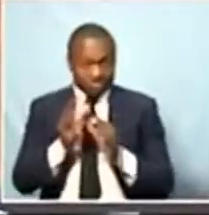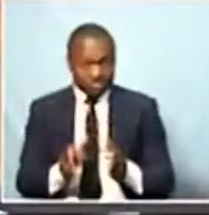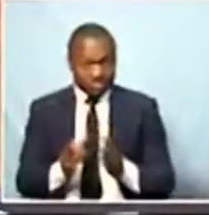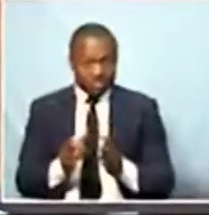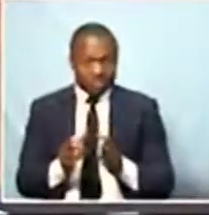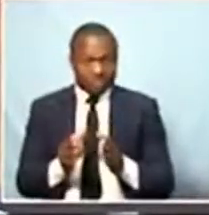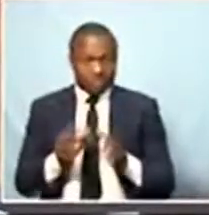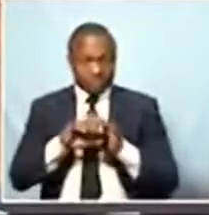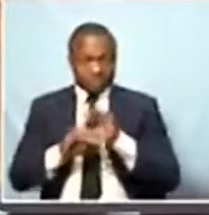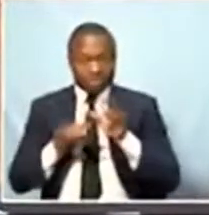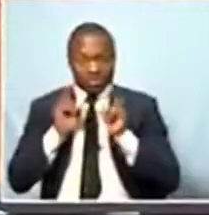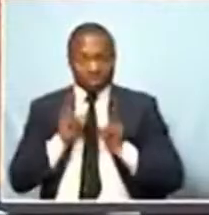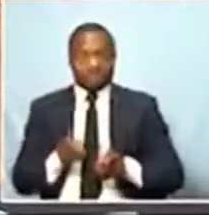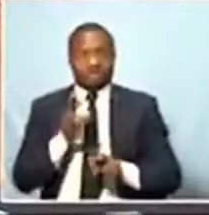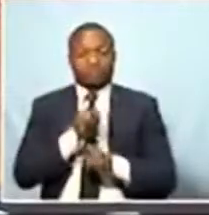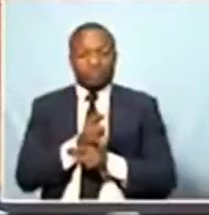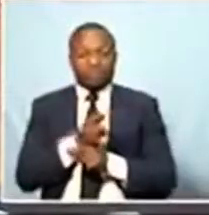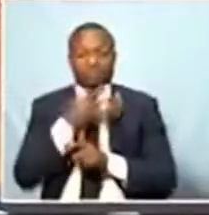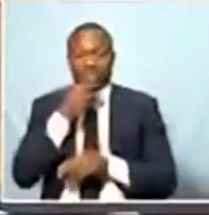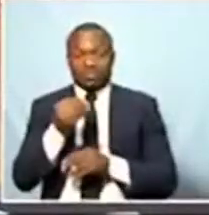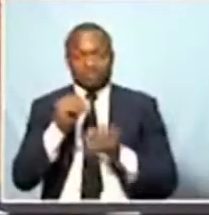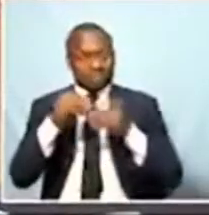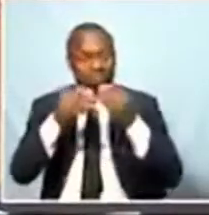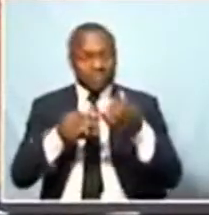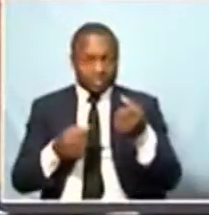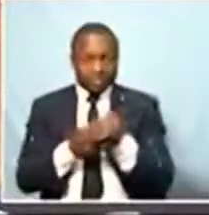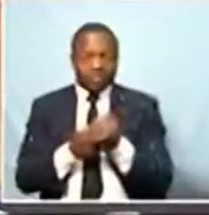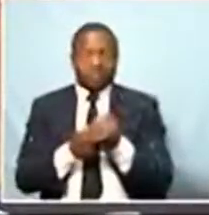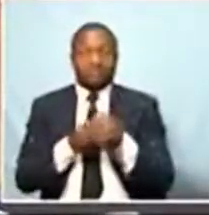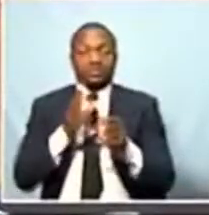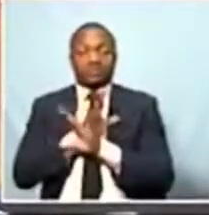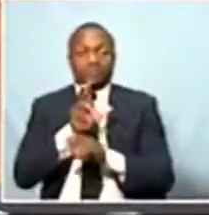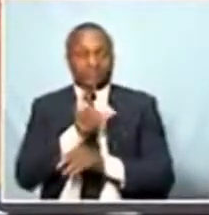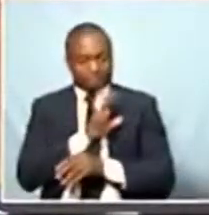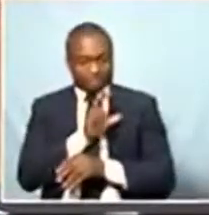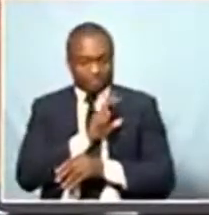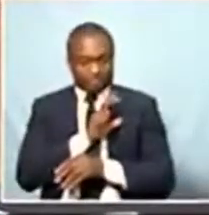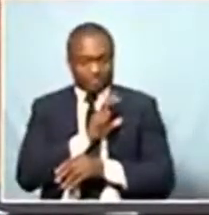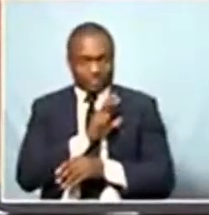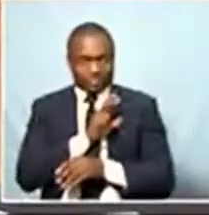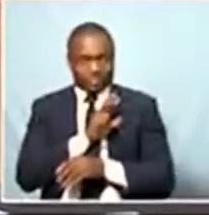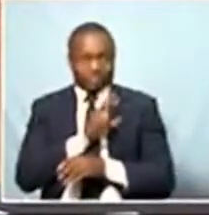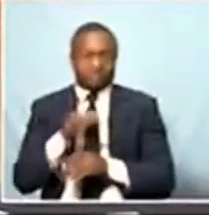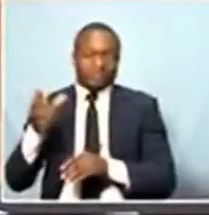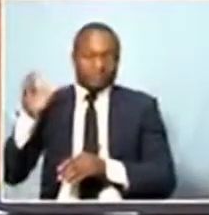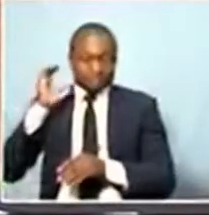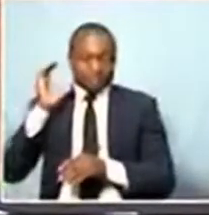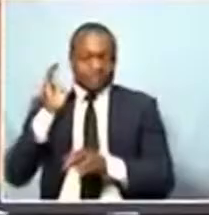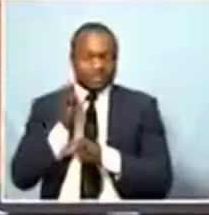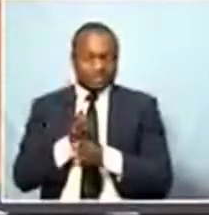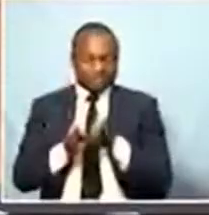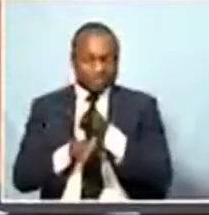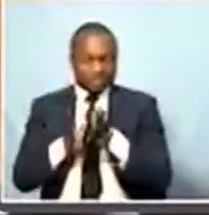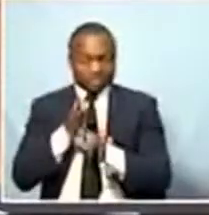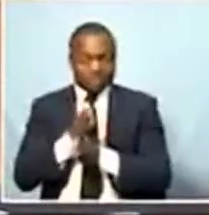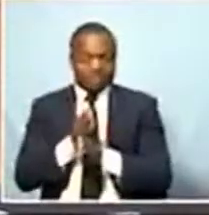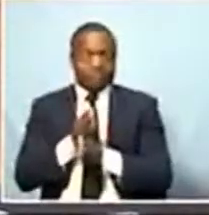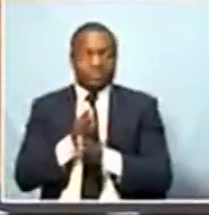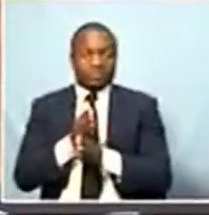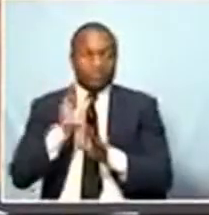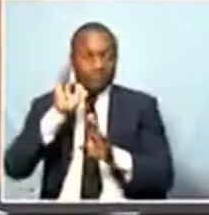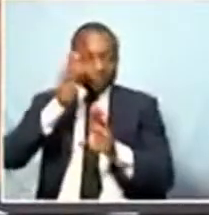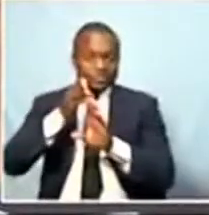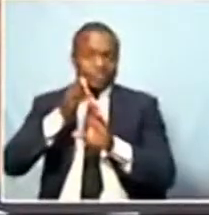the necessary support to the Zambia Police Service in terms of capacity capacity building for human rights?